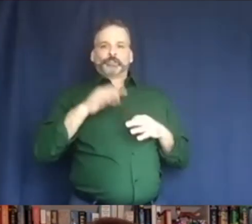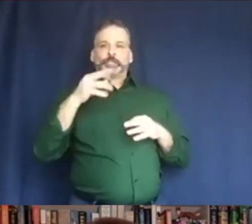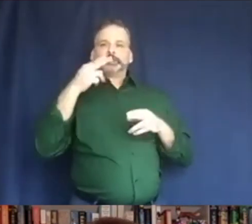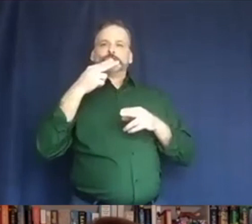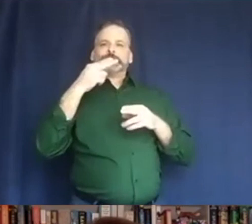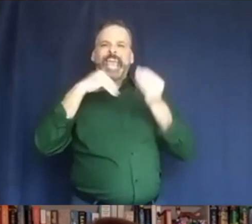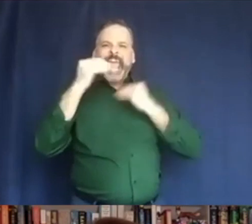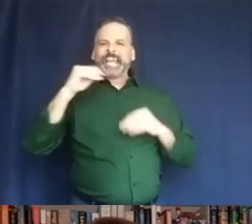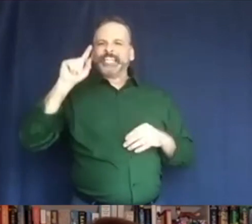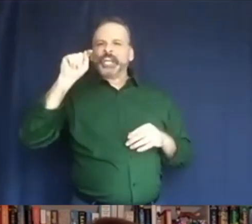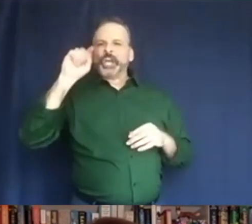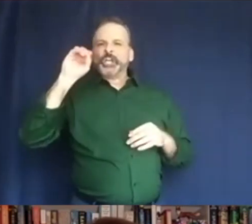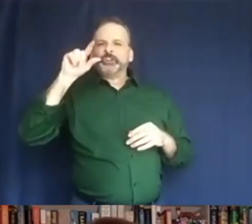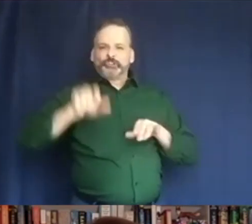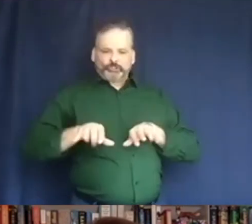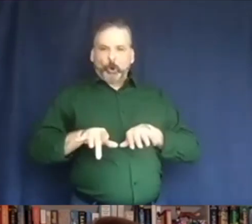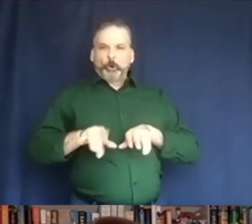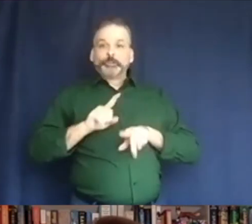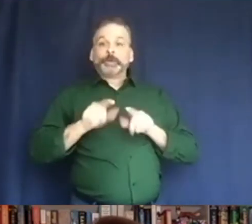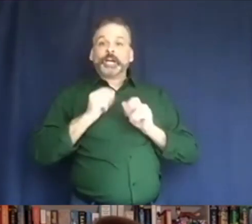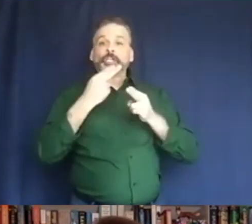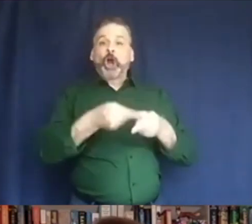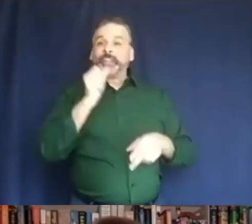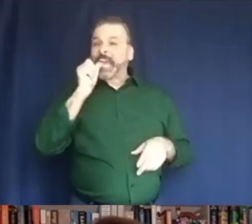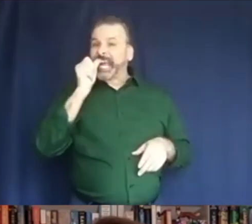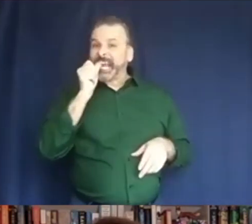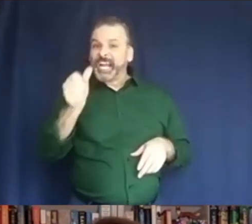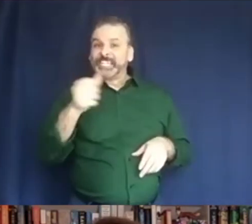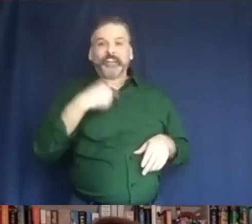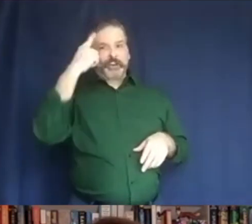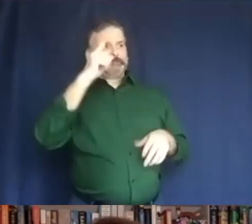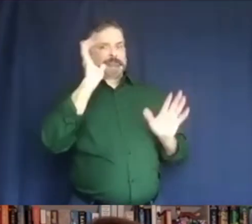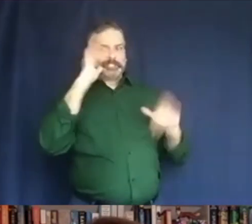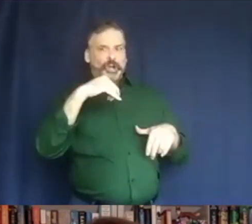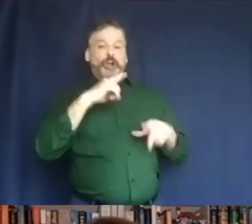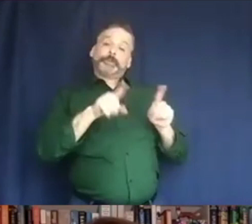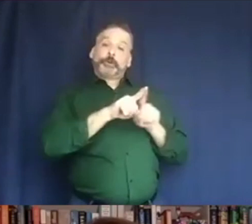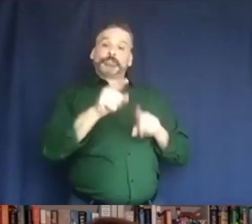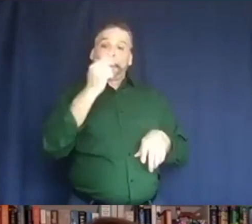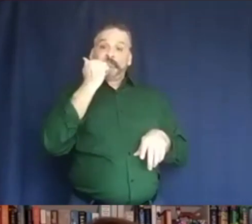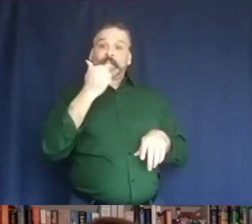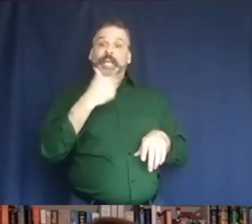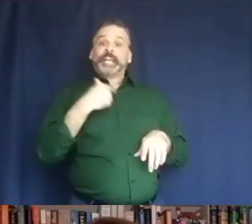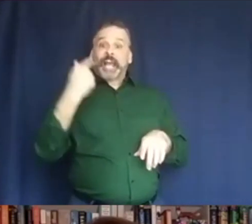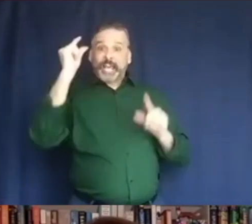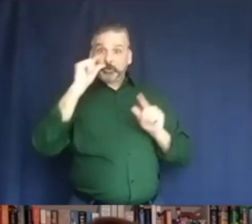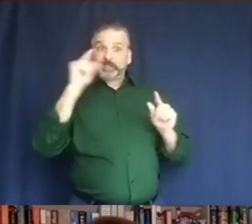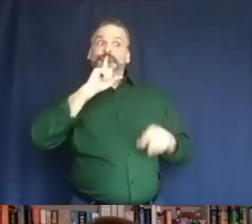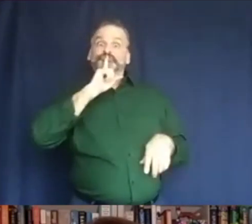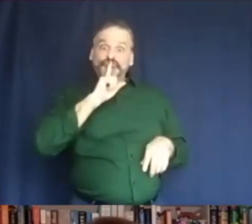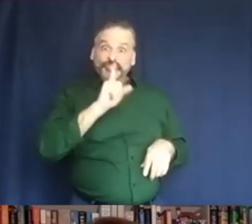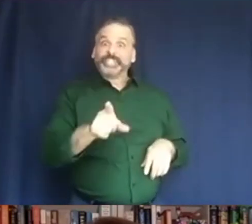peanuts. And I thought that was so bizarre and also really funny in a way. And so I Googled it, and it was like a real detail that somebody